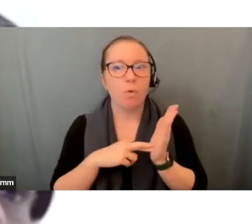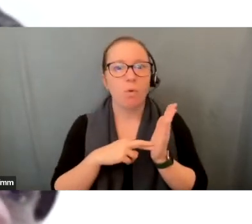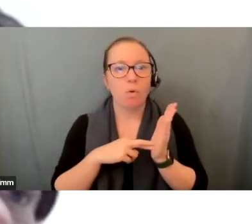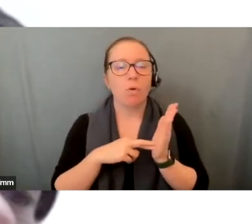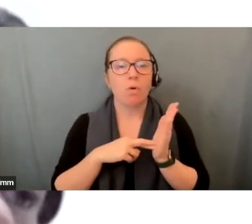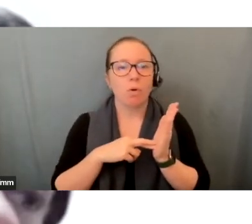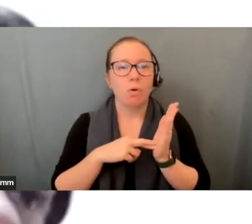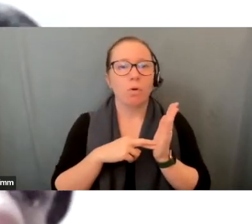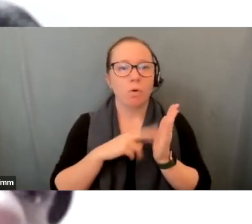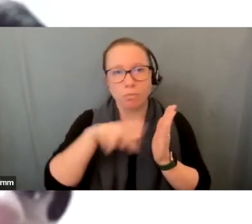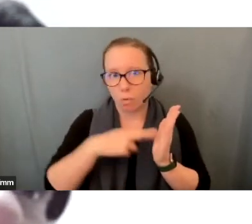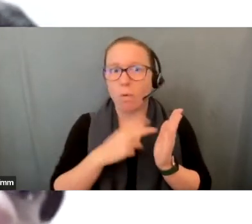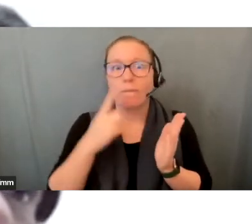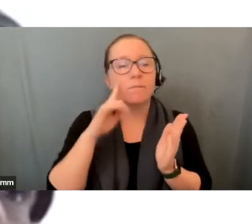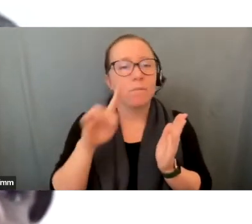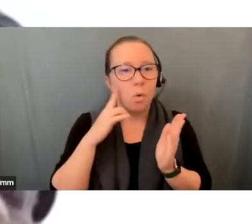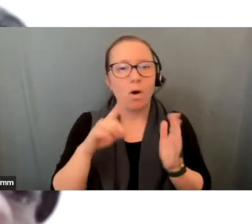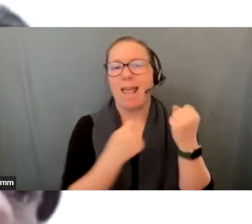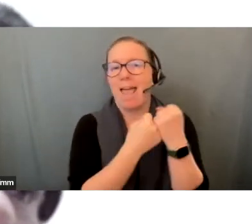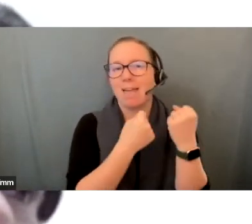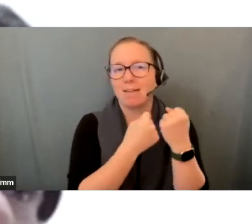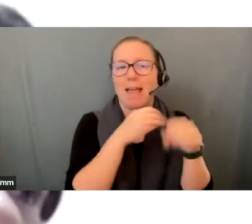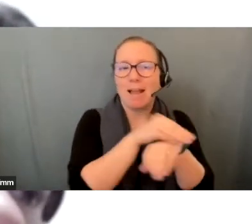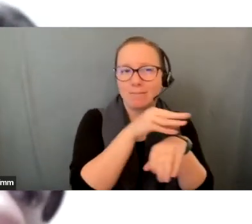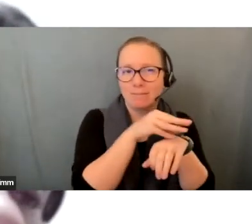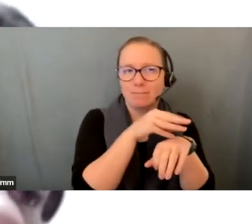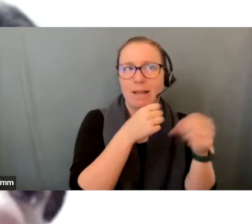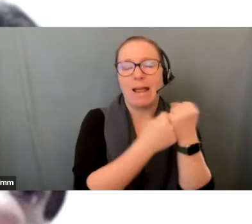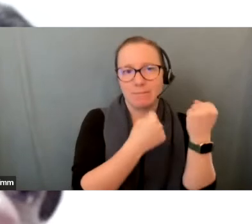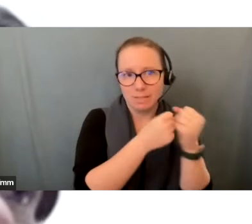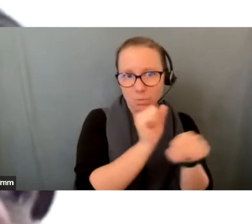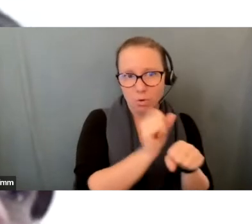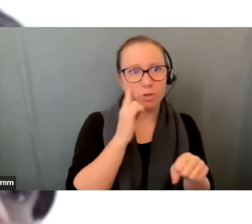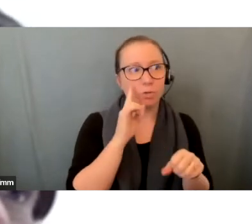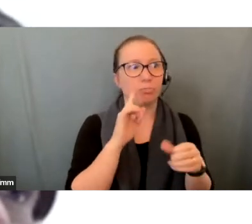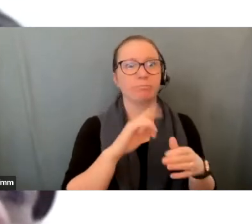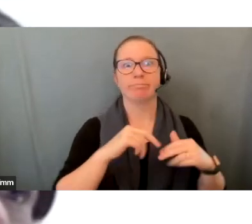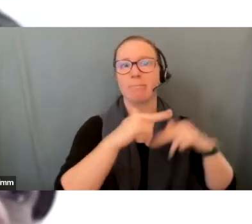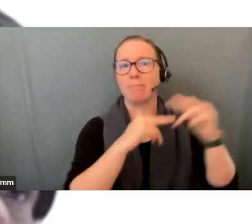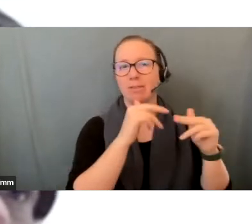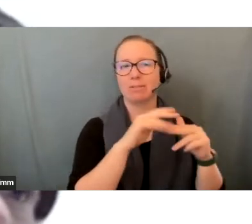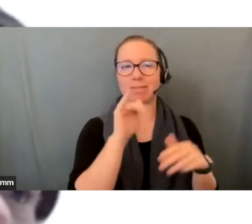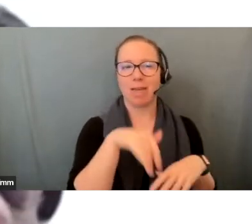advocacy work that needs to be done in communities to build healthier community designs. I